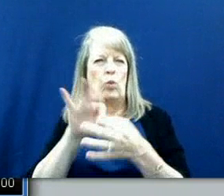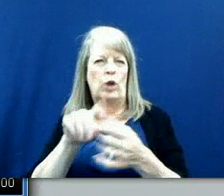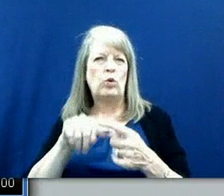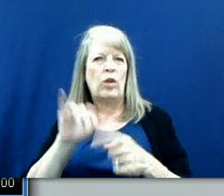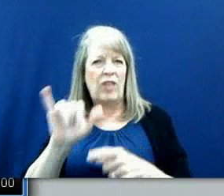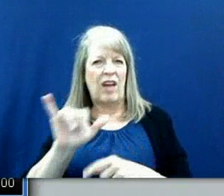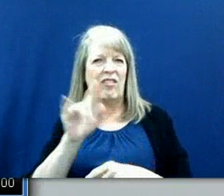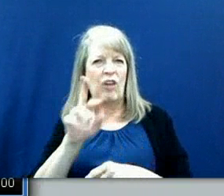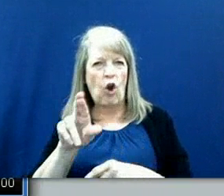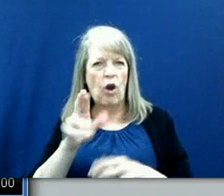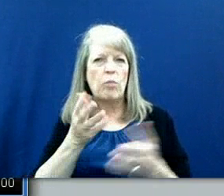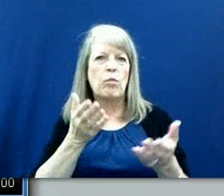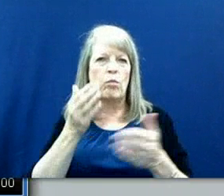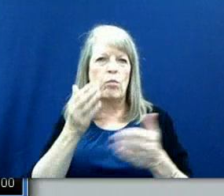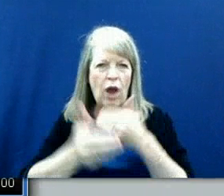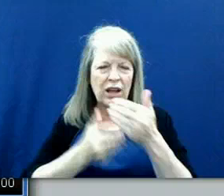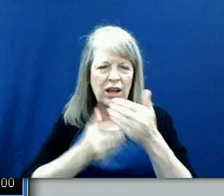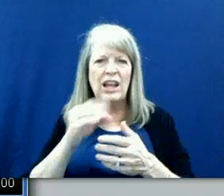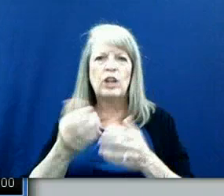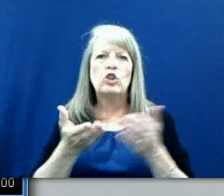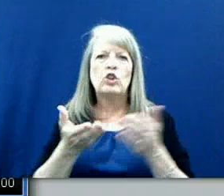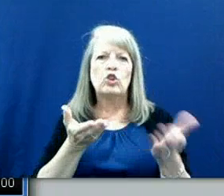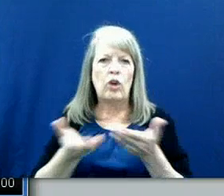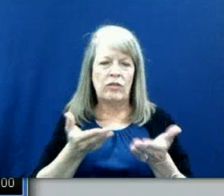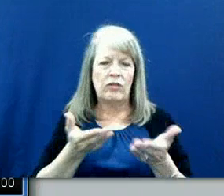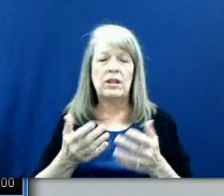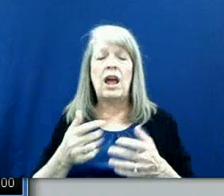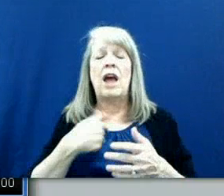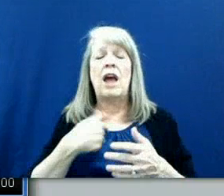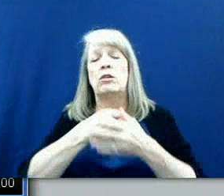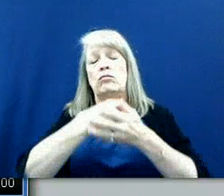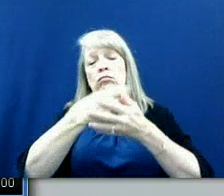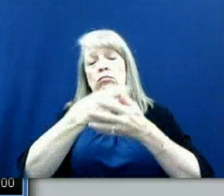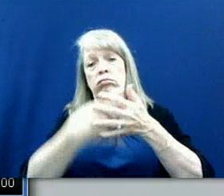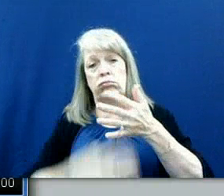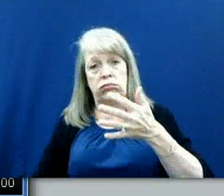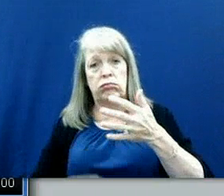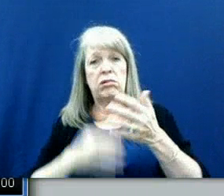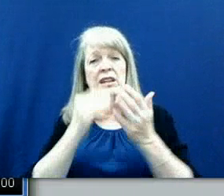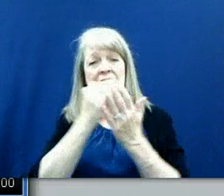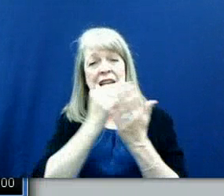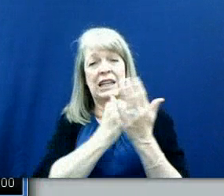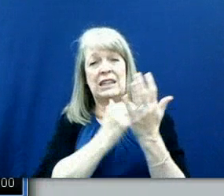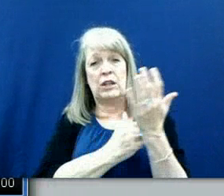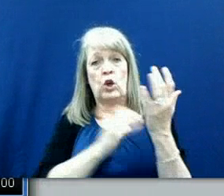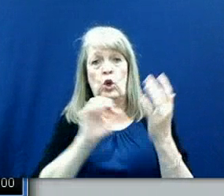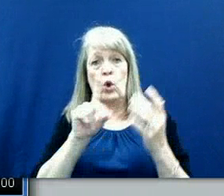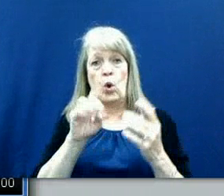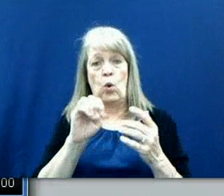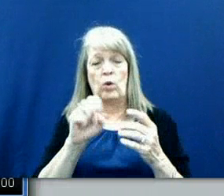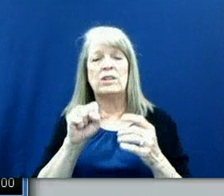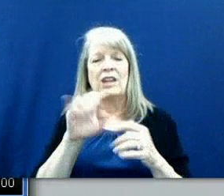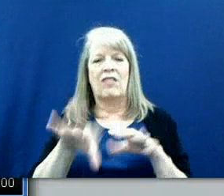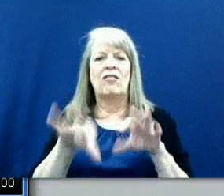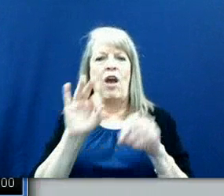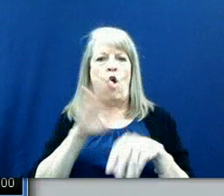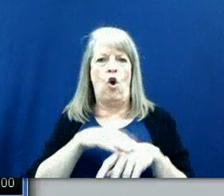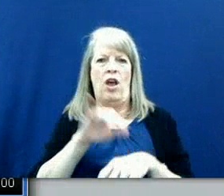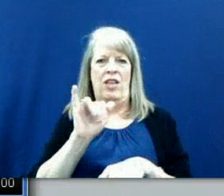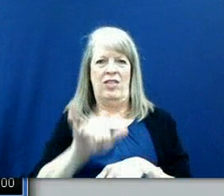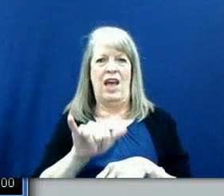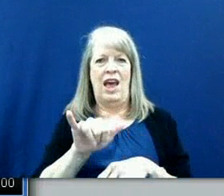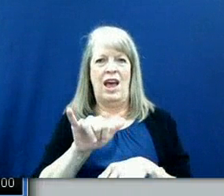services provided. A comprehensive list of these codes can be found at the listed website.